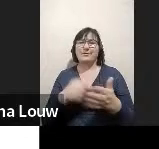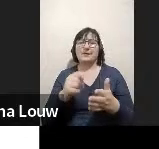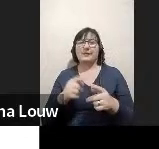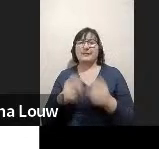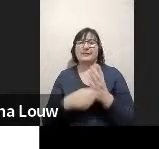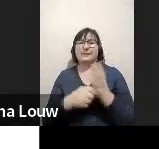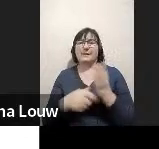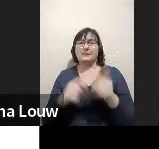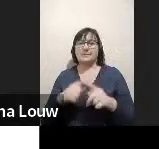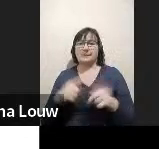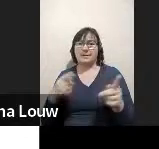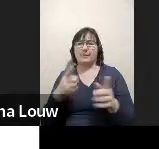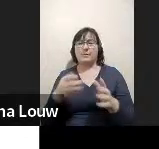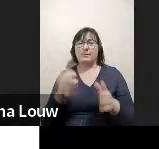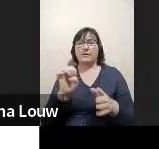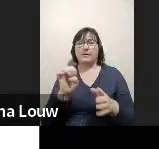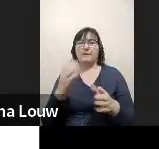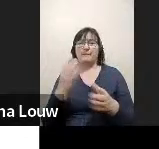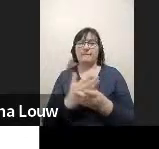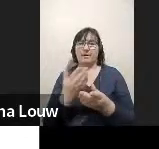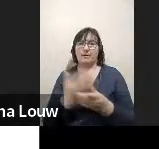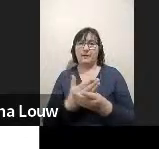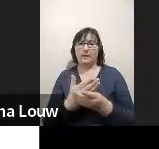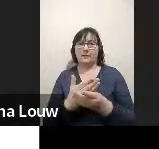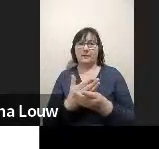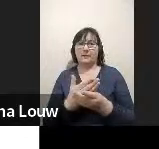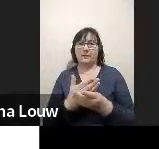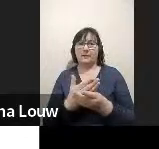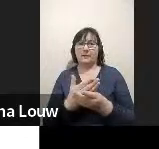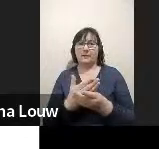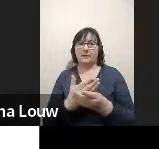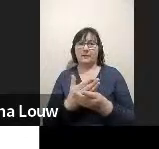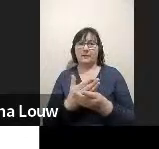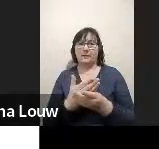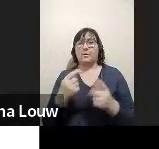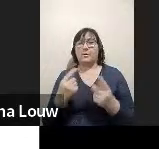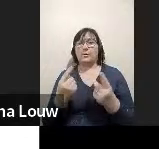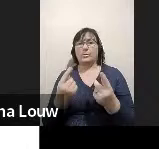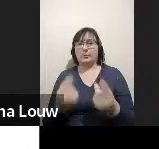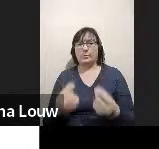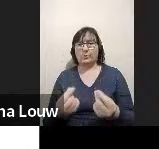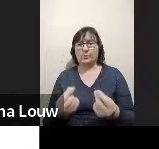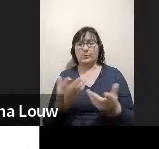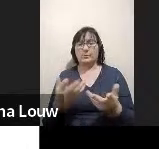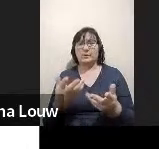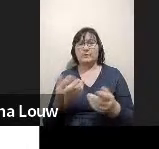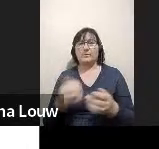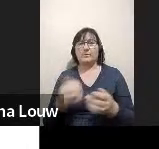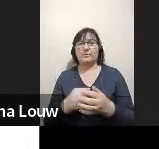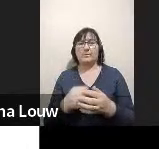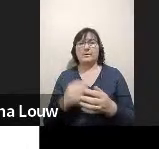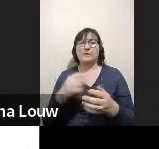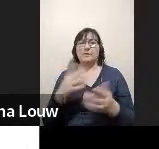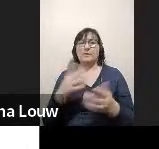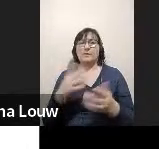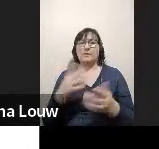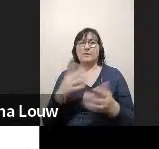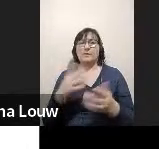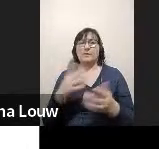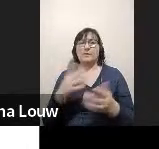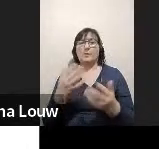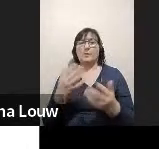which you can only do so if you meet the previous criteria that we said. When can a tax practitioner appoint themselves as a